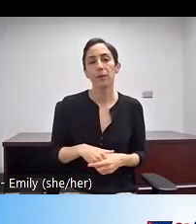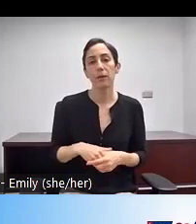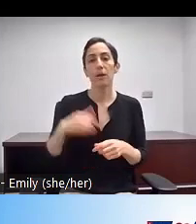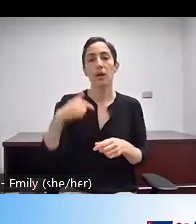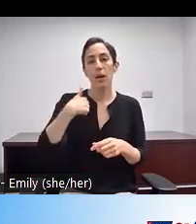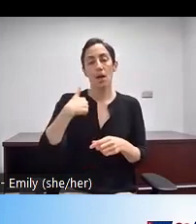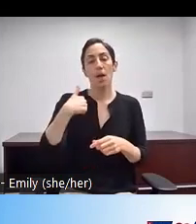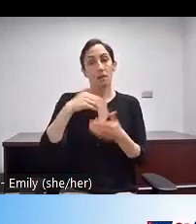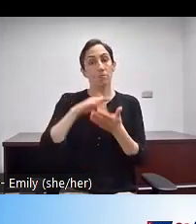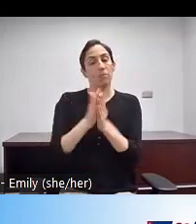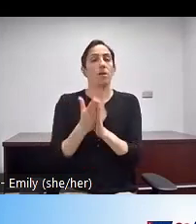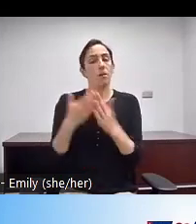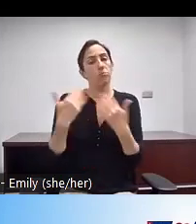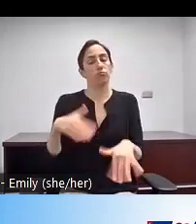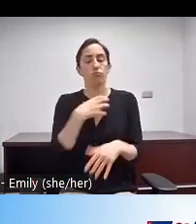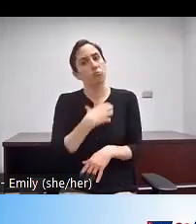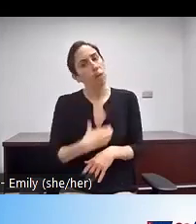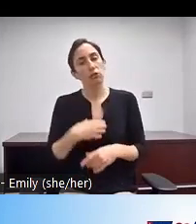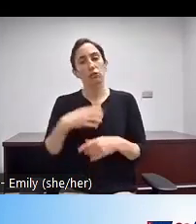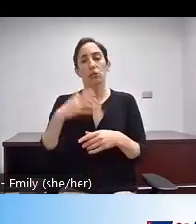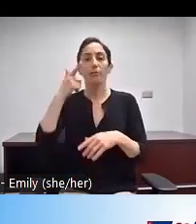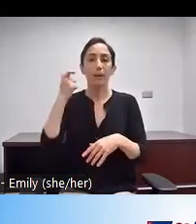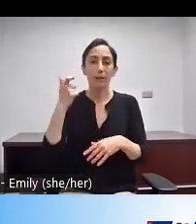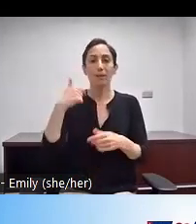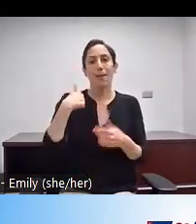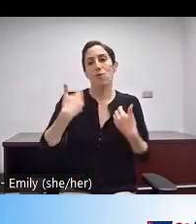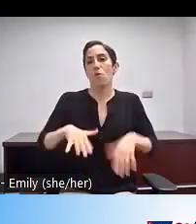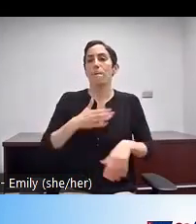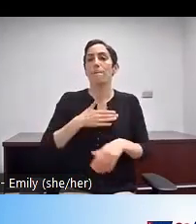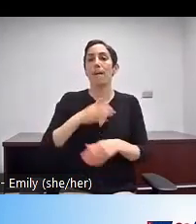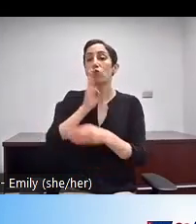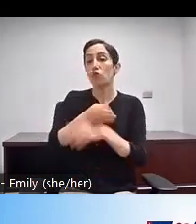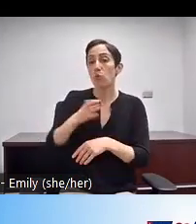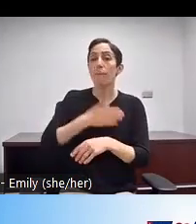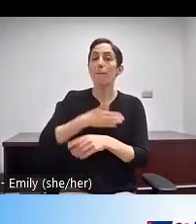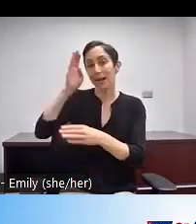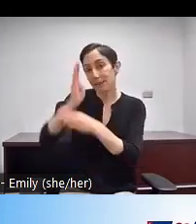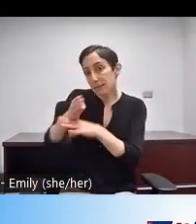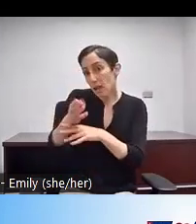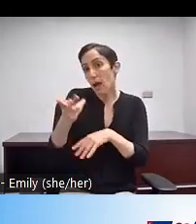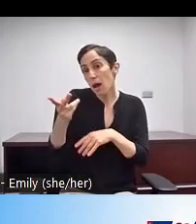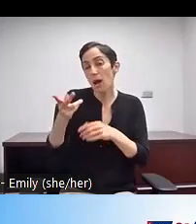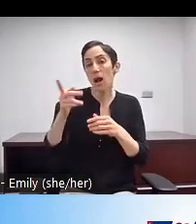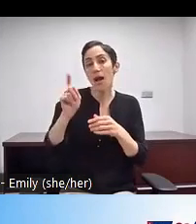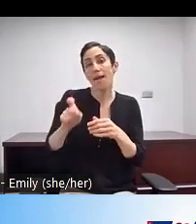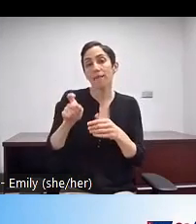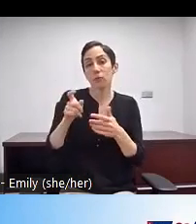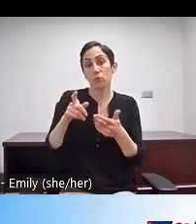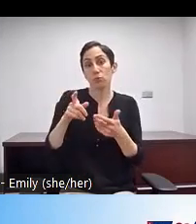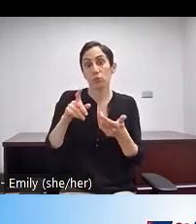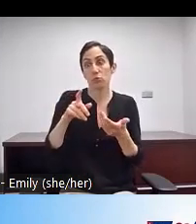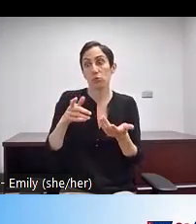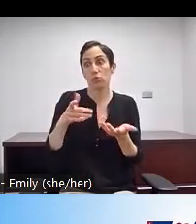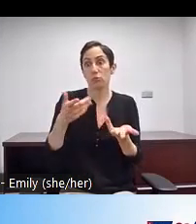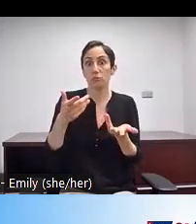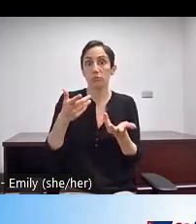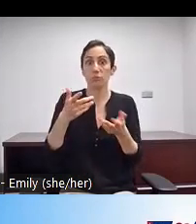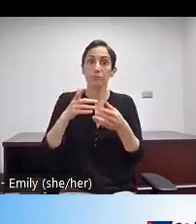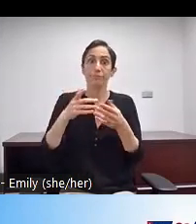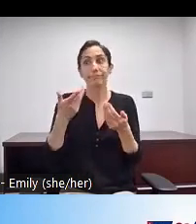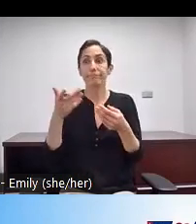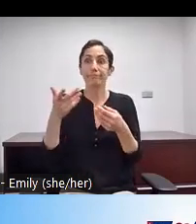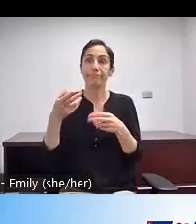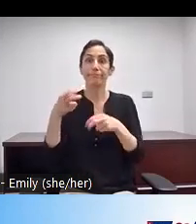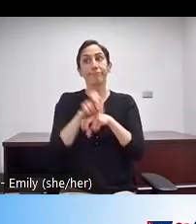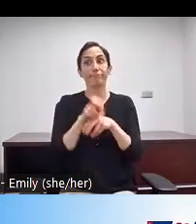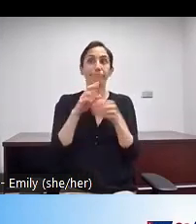I've become very passionate because I don't want my daughter or my son having to sit here and possibly talk about their story